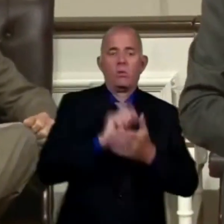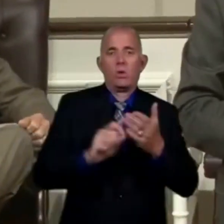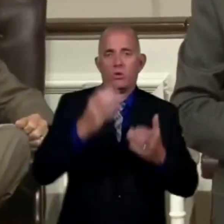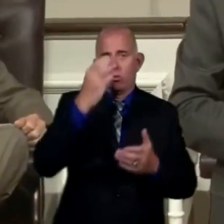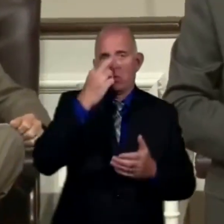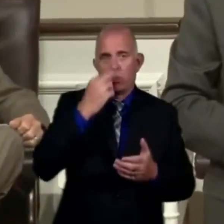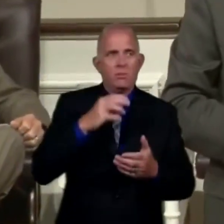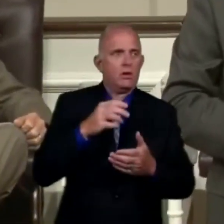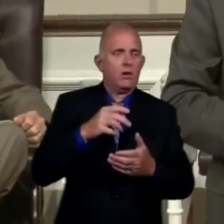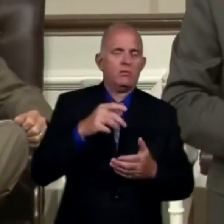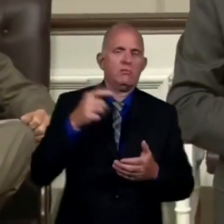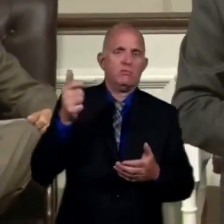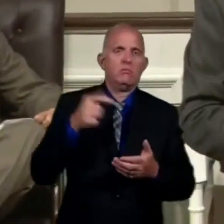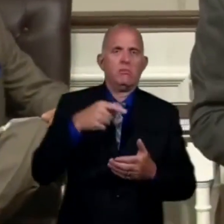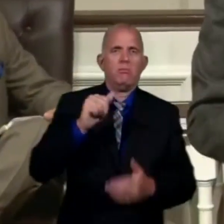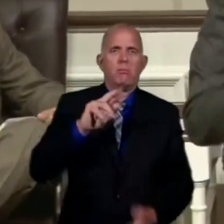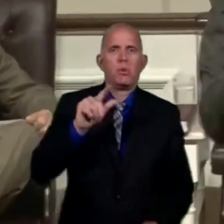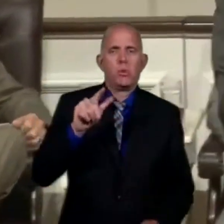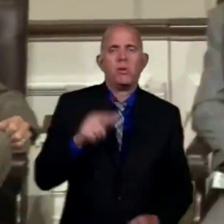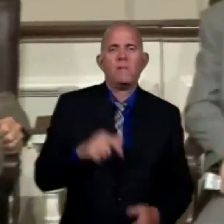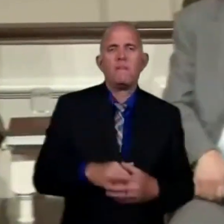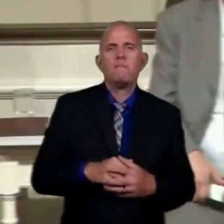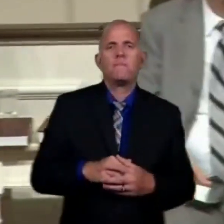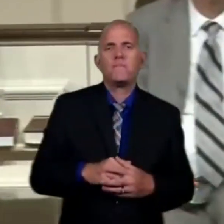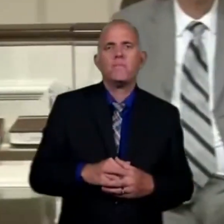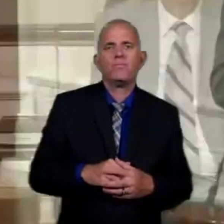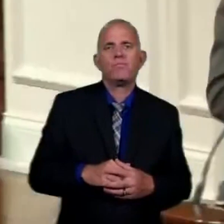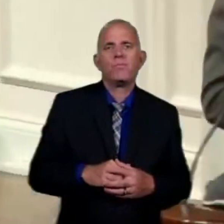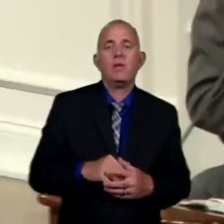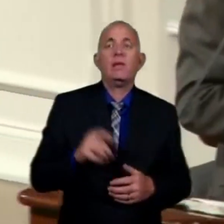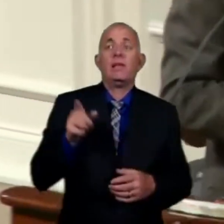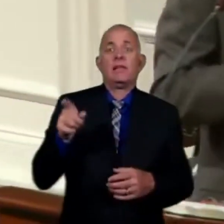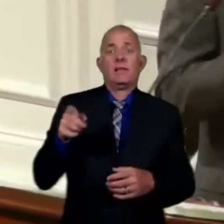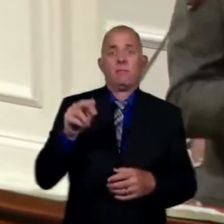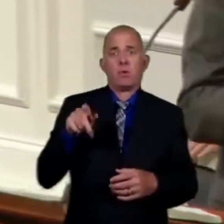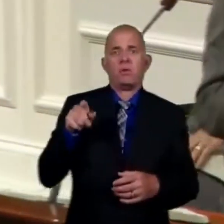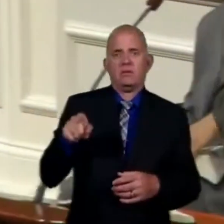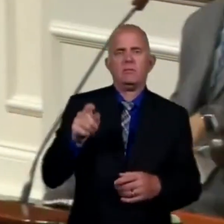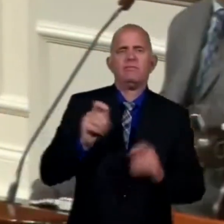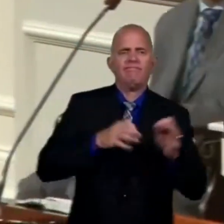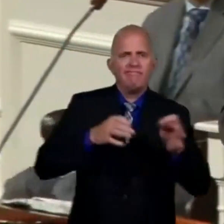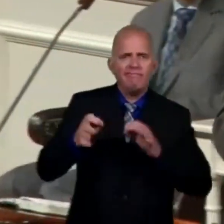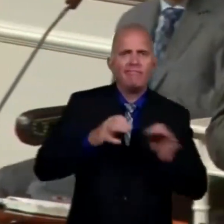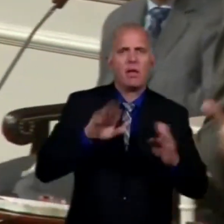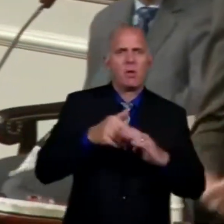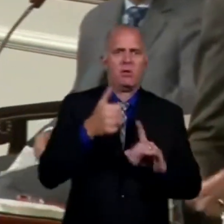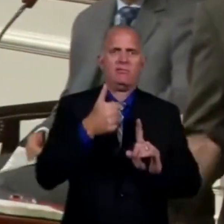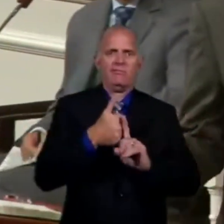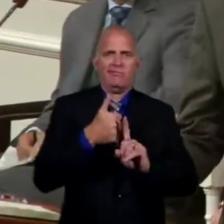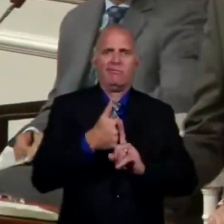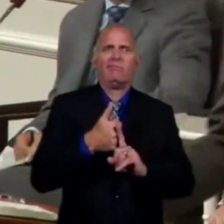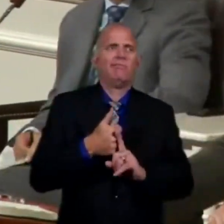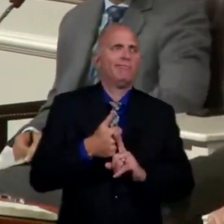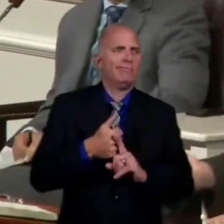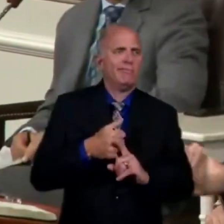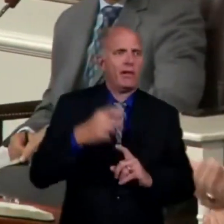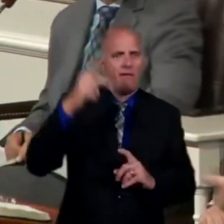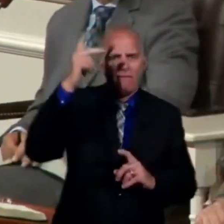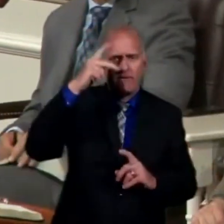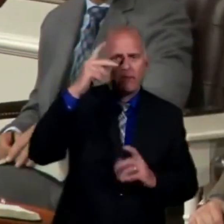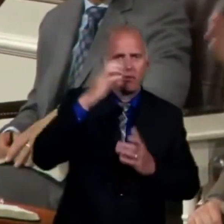Paul. And Paul gives his pedigree and tells a little bit about himself in the book of Philippians, chapter